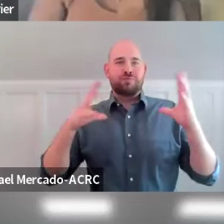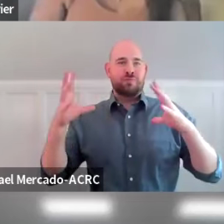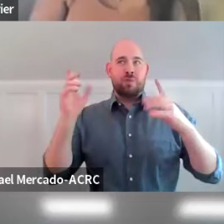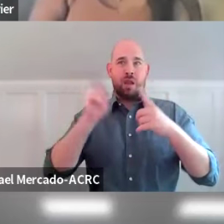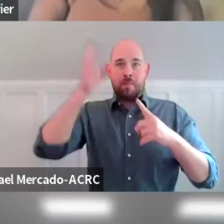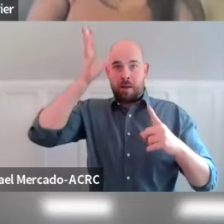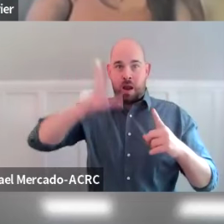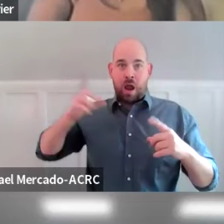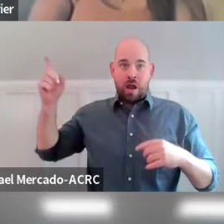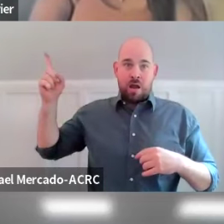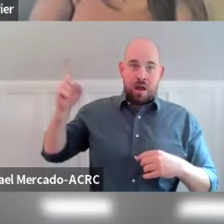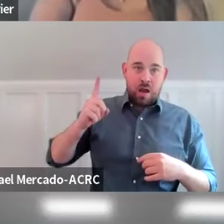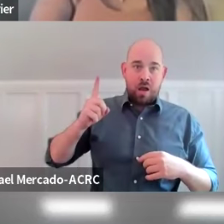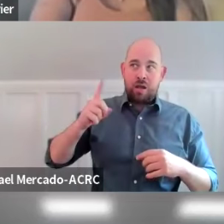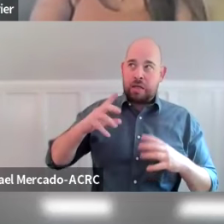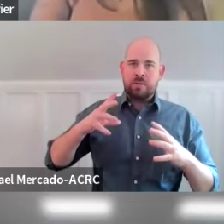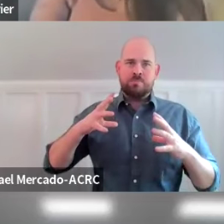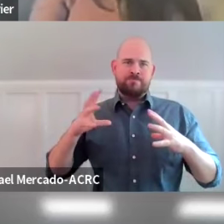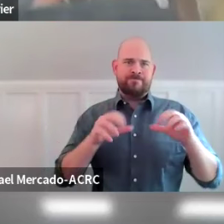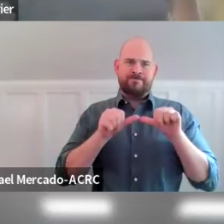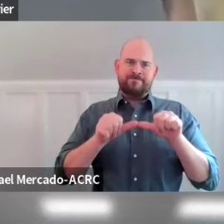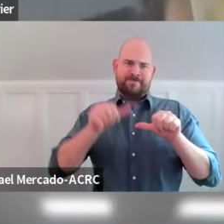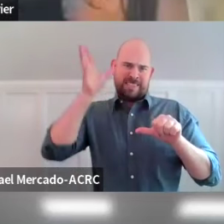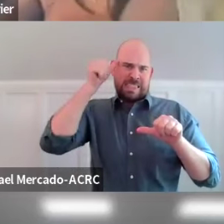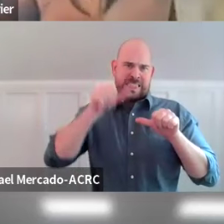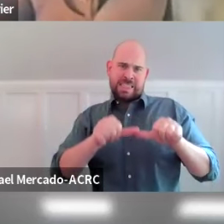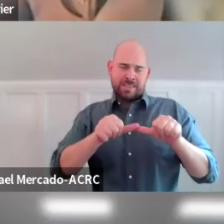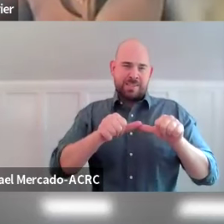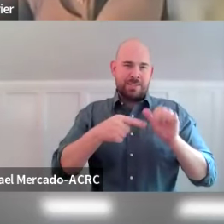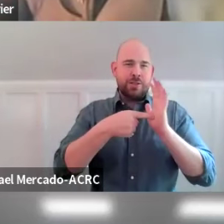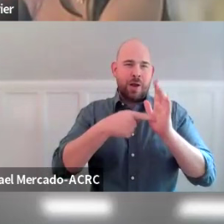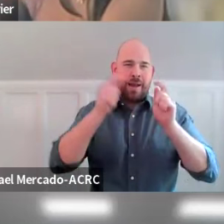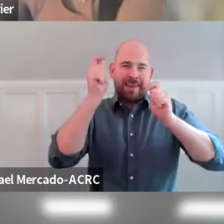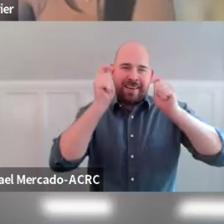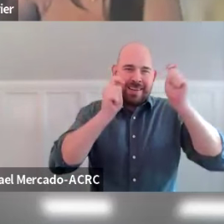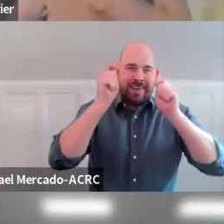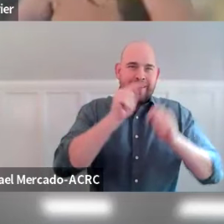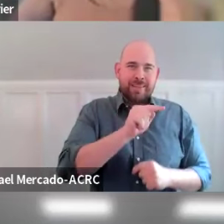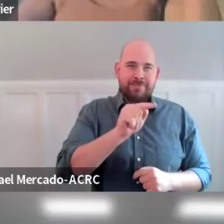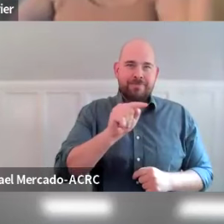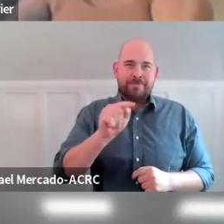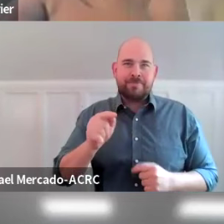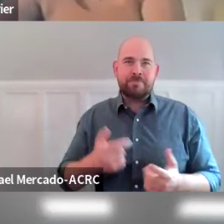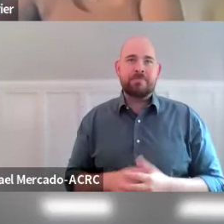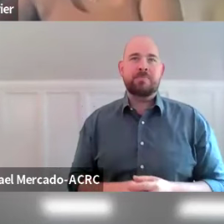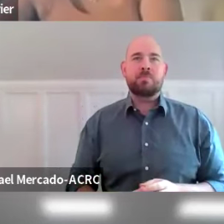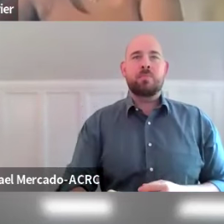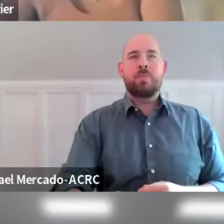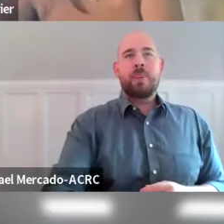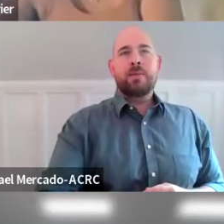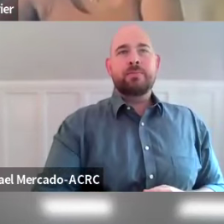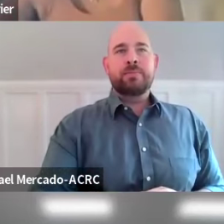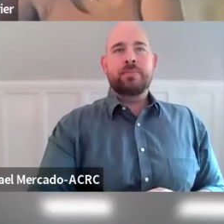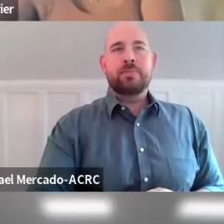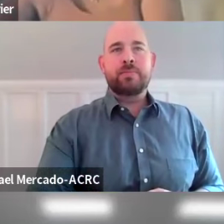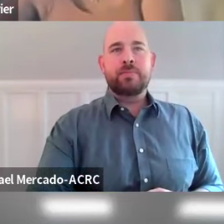become alive. And it starts to blow in the breeze until the man comes and the dandelion decides that it's going to continue